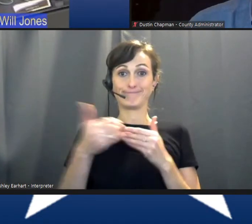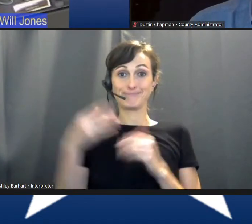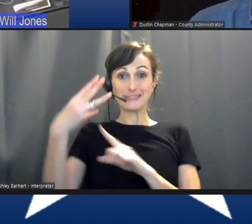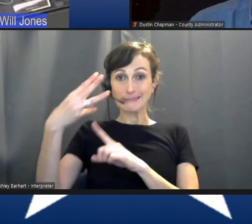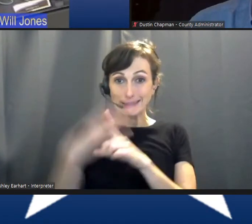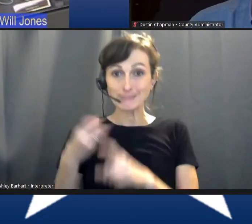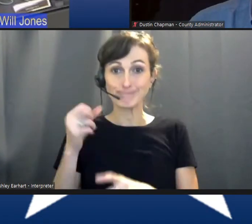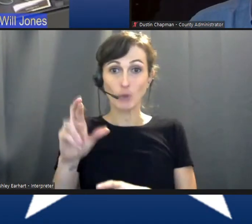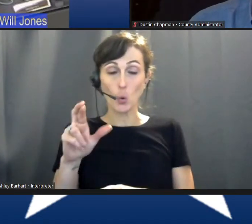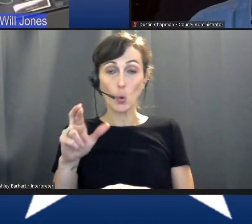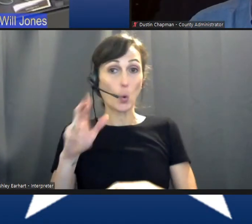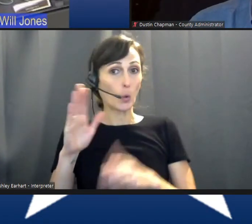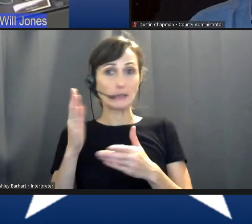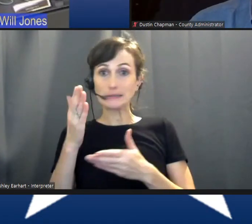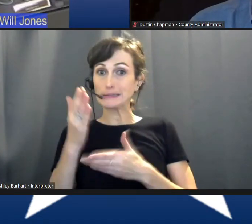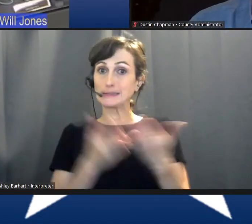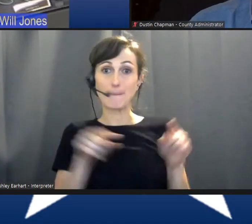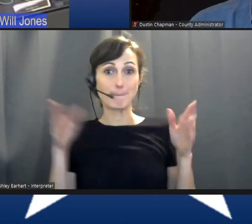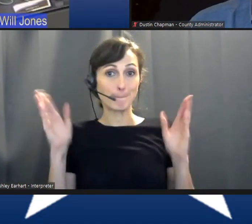some amount of time.